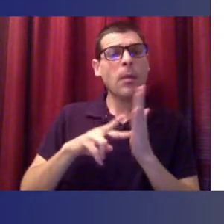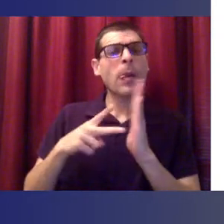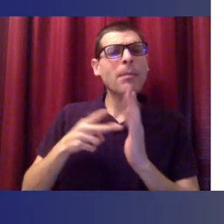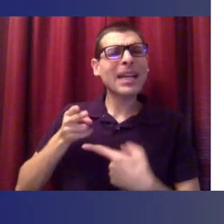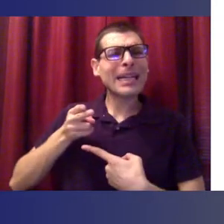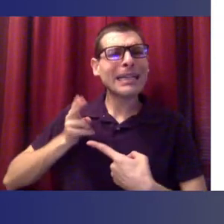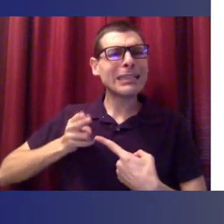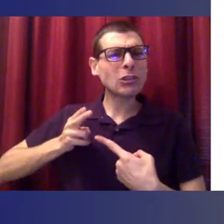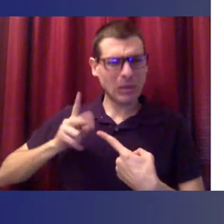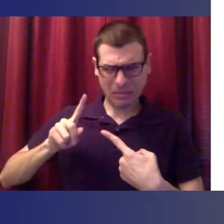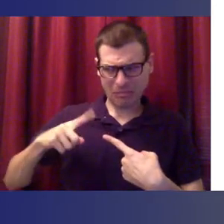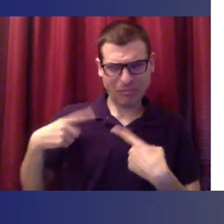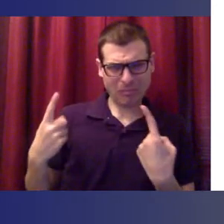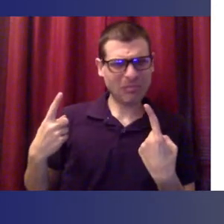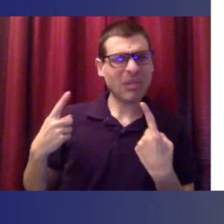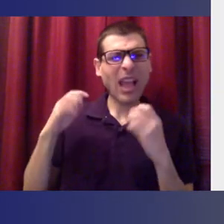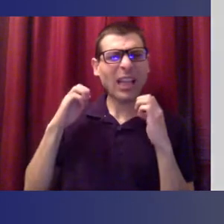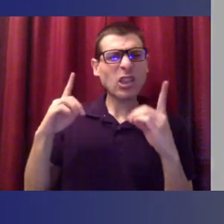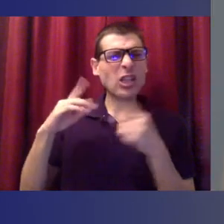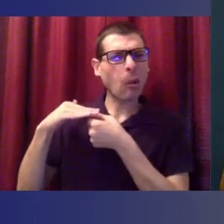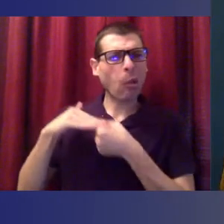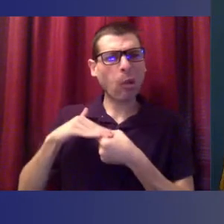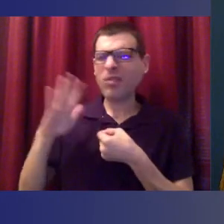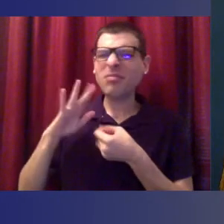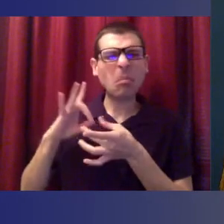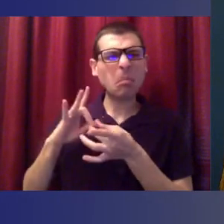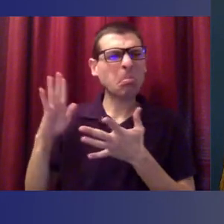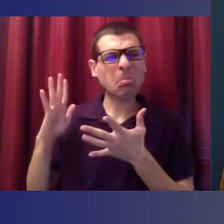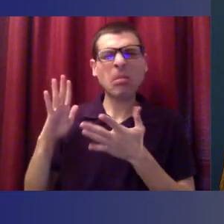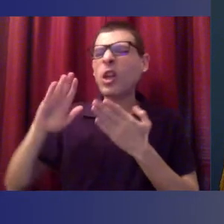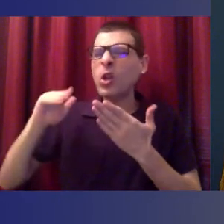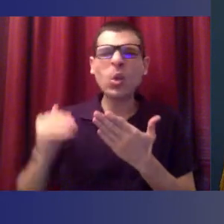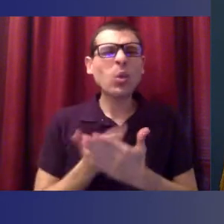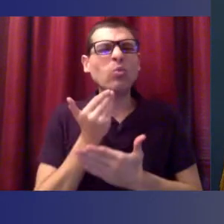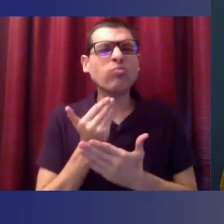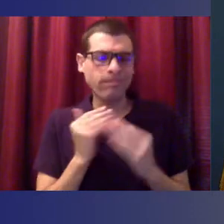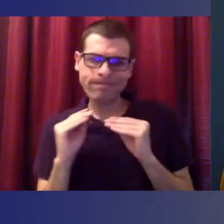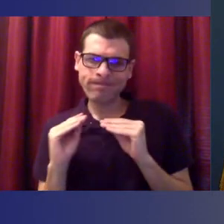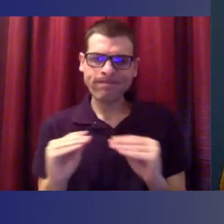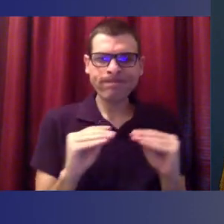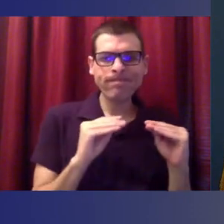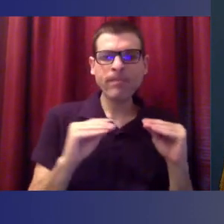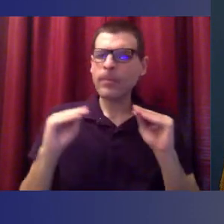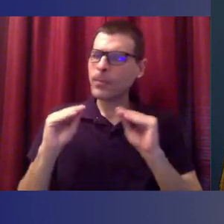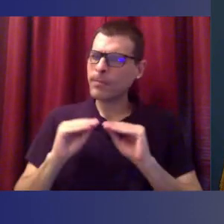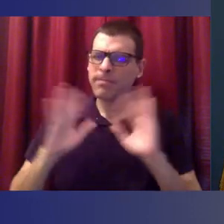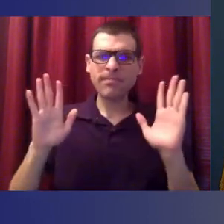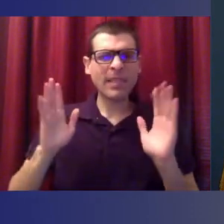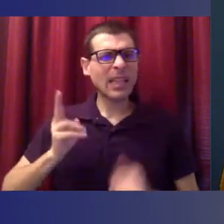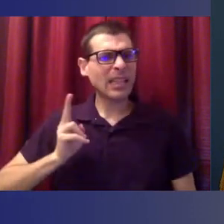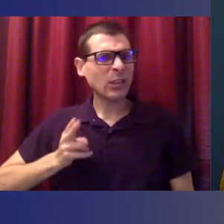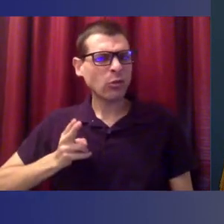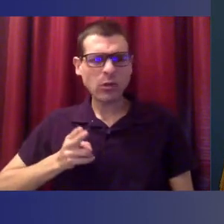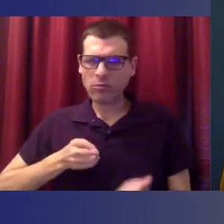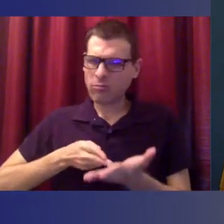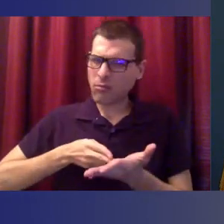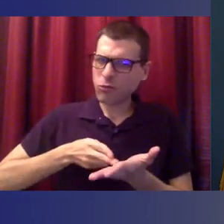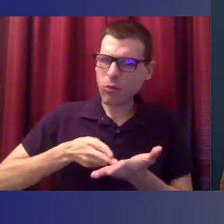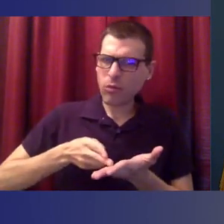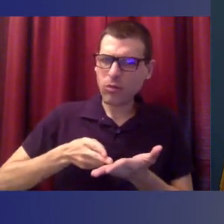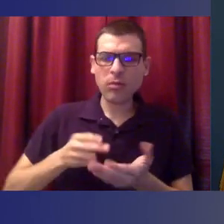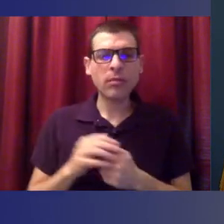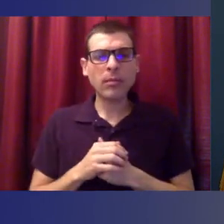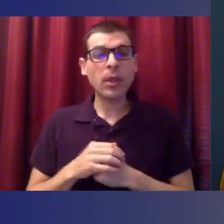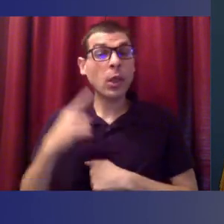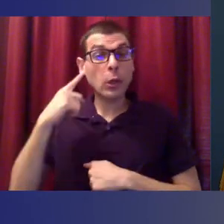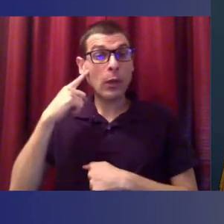institutionalized racism that the criminal legal system is founded on. But we're not doing it alone, because we can't.